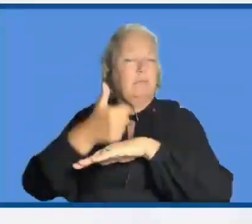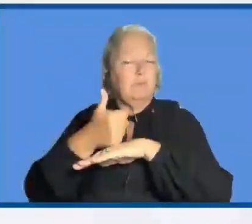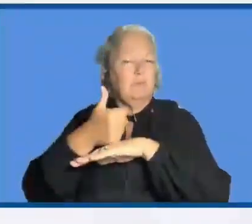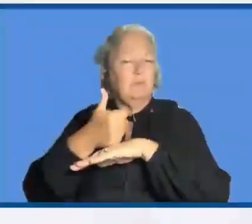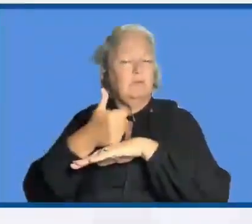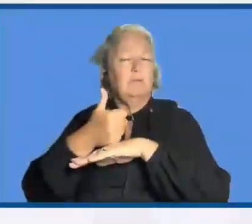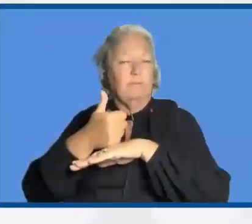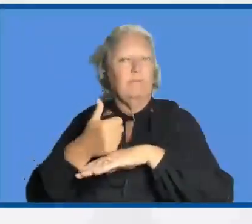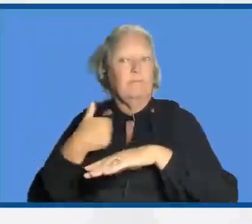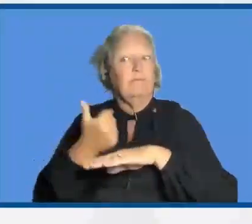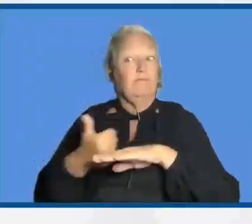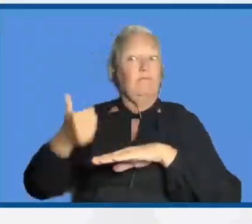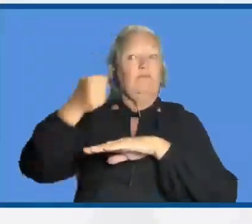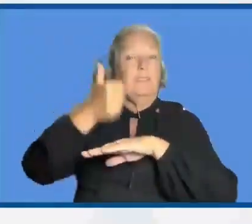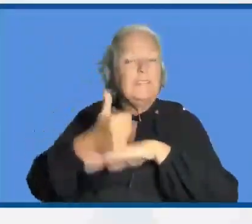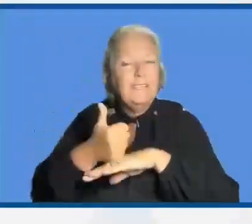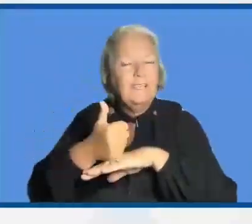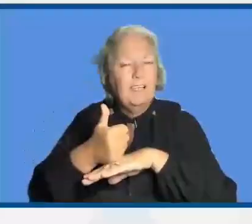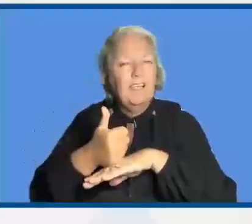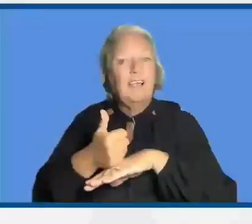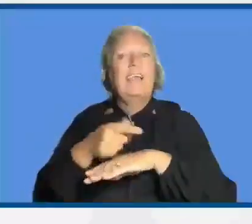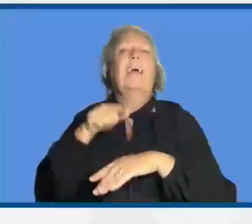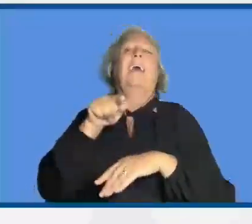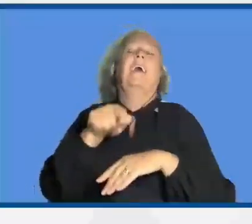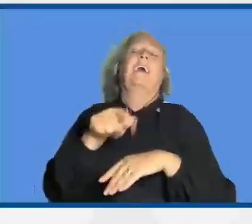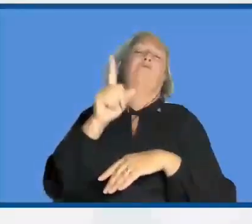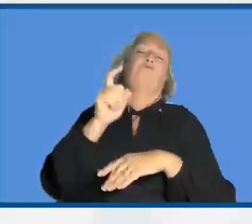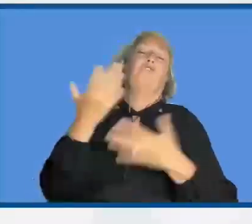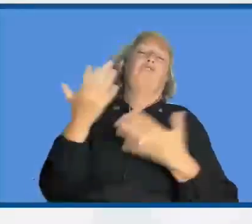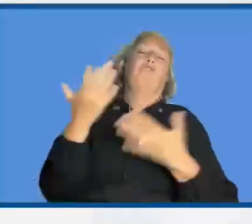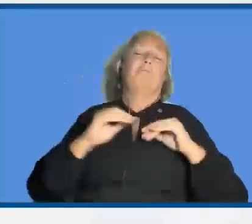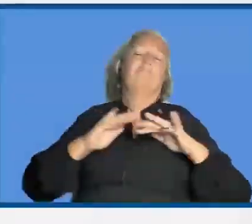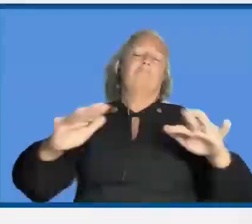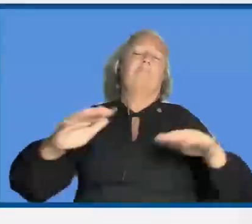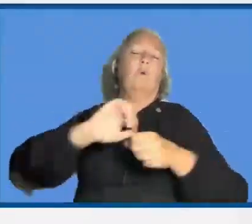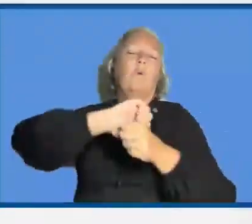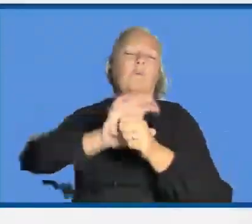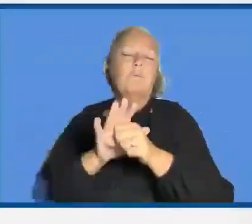the first cases of COVID started. And one of the first actions that were taken